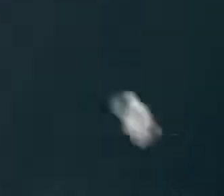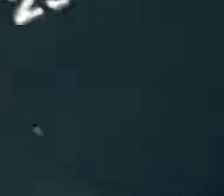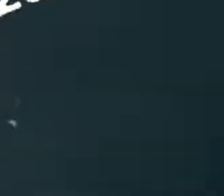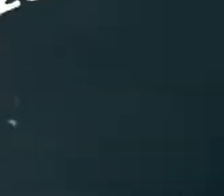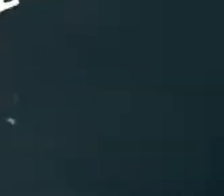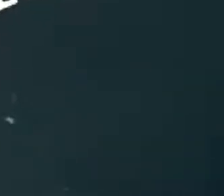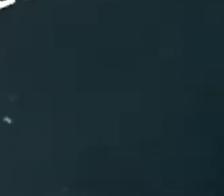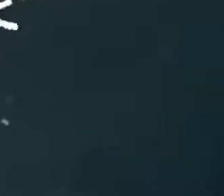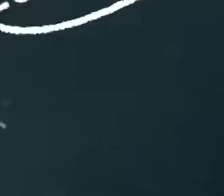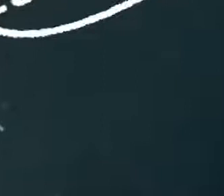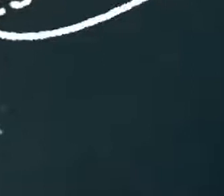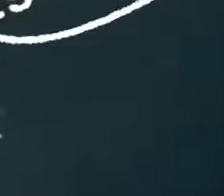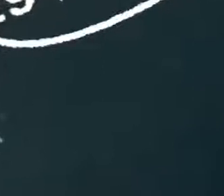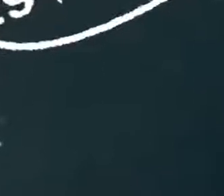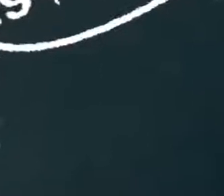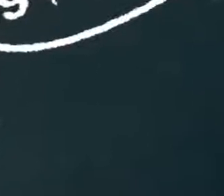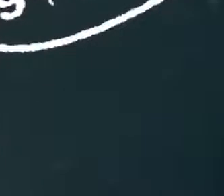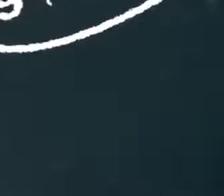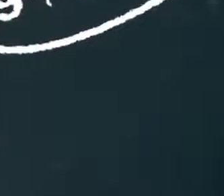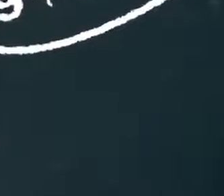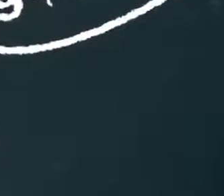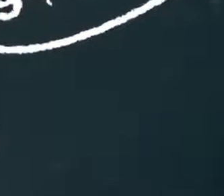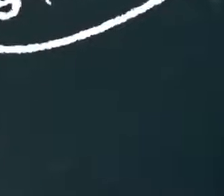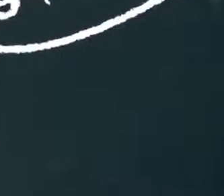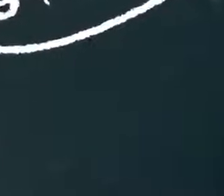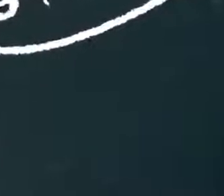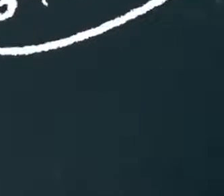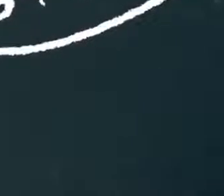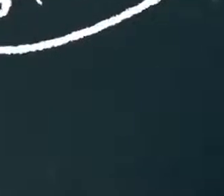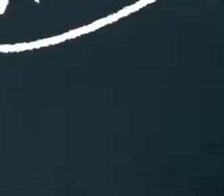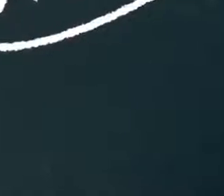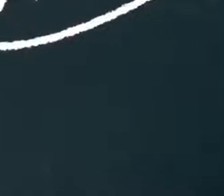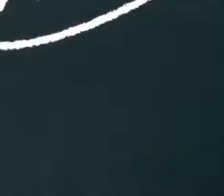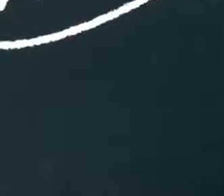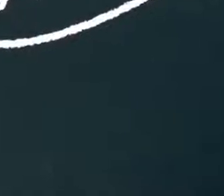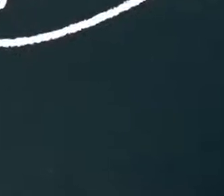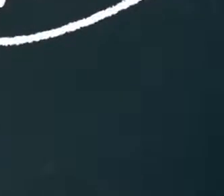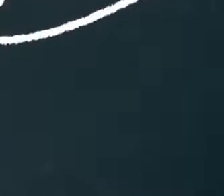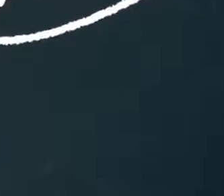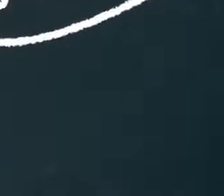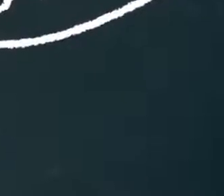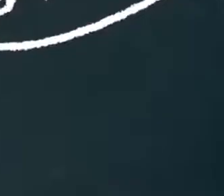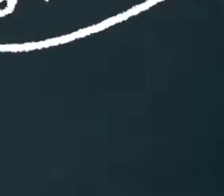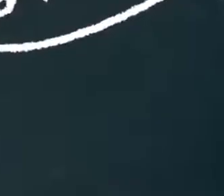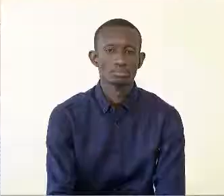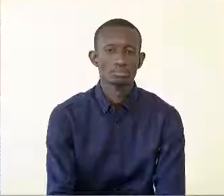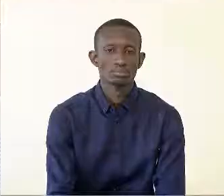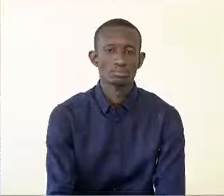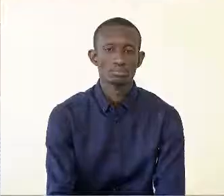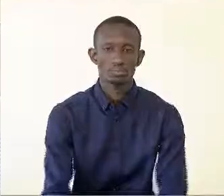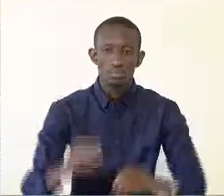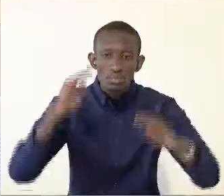Welcome to Study Time, a televised home learning program produced by Rwanda Education Board.